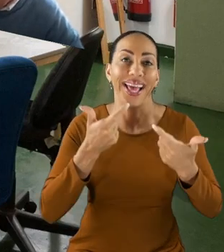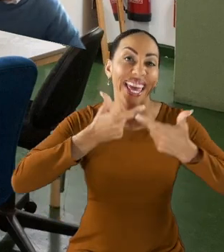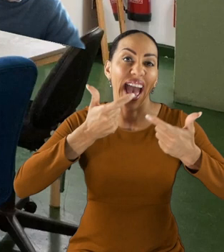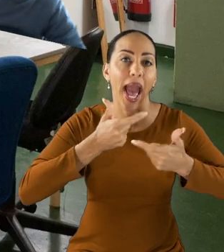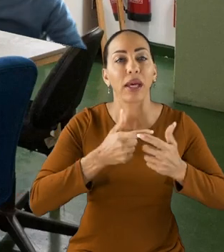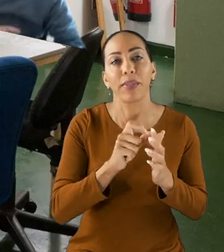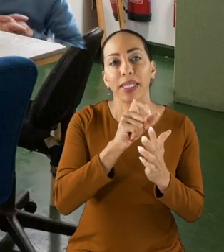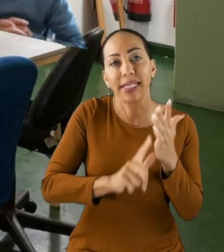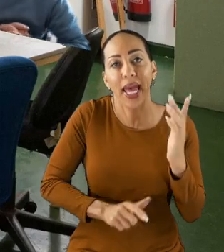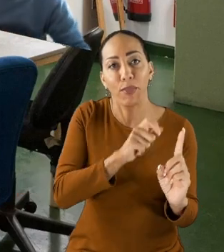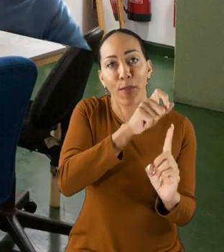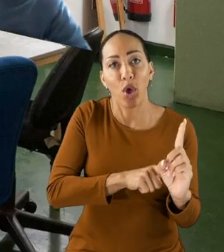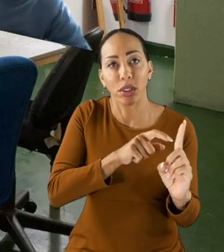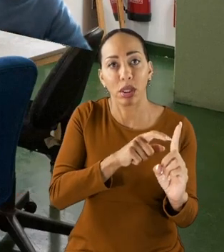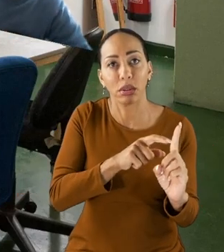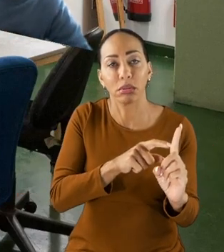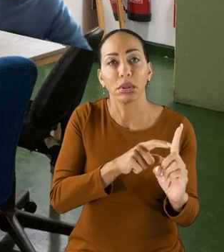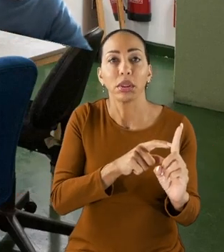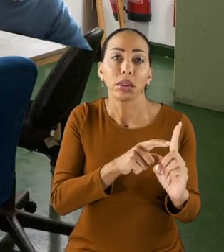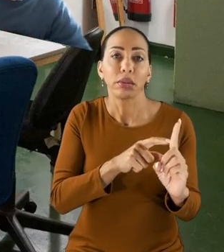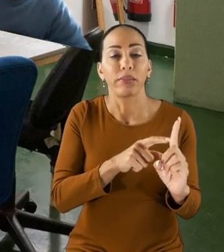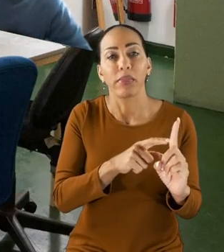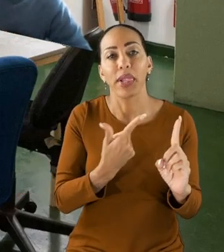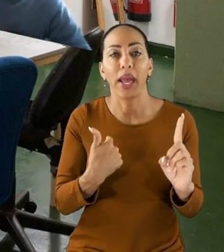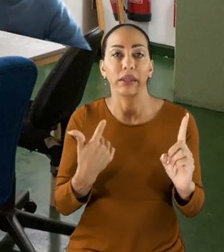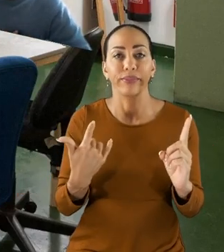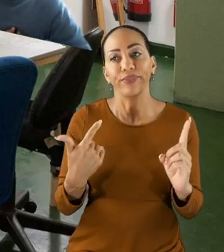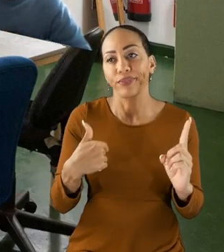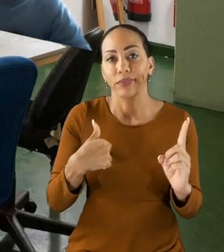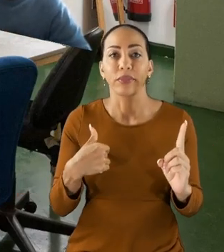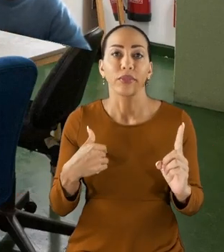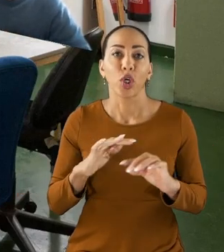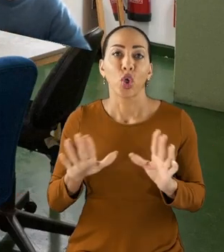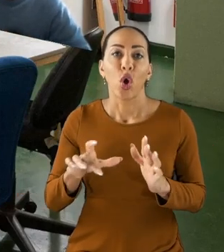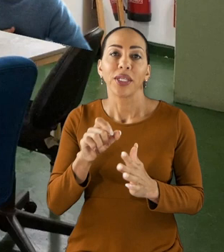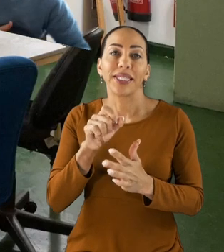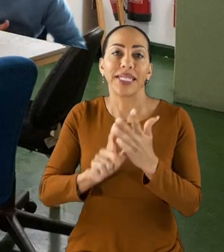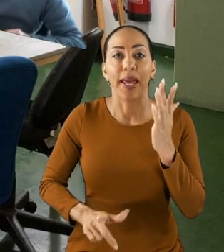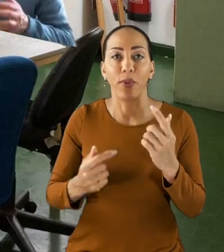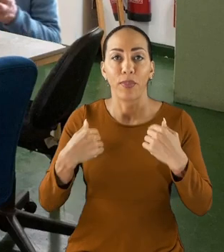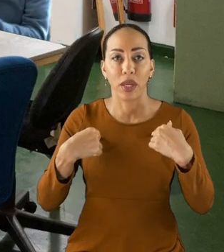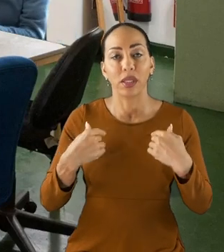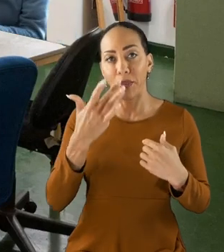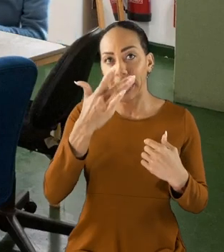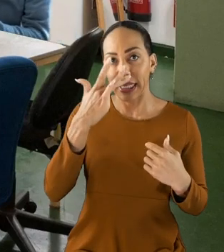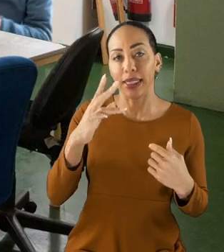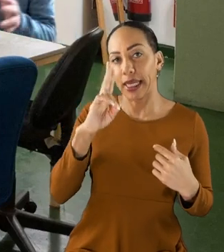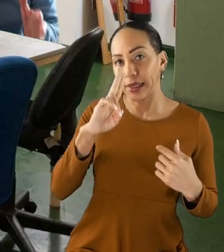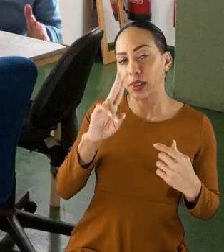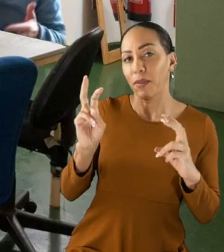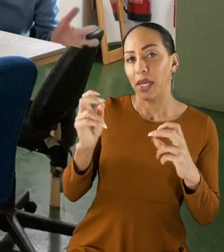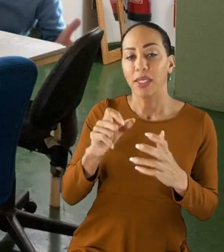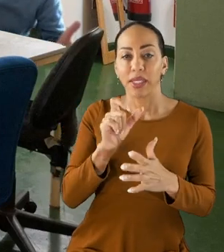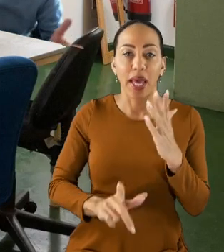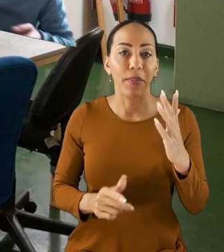disabled guy and someone made up to look like him, and a car ran over the double amputee's legs. So you have him before